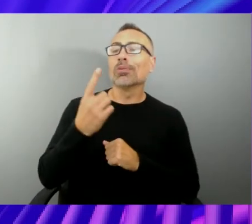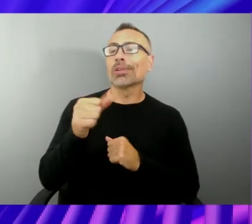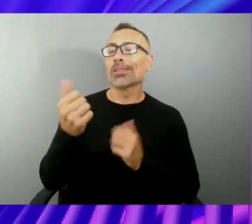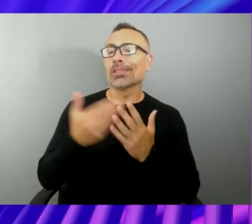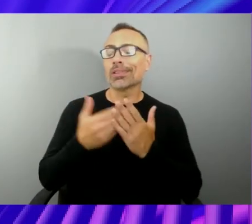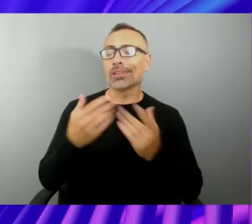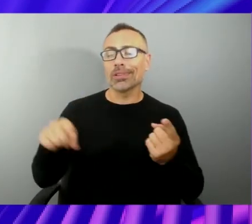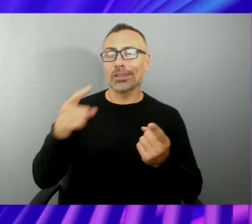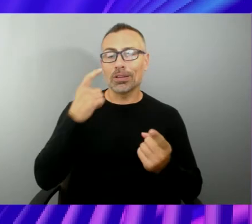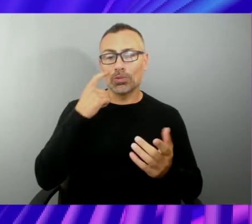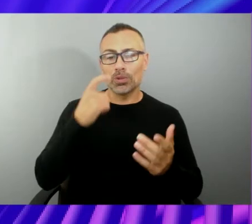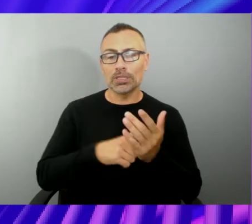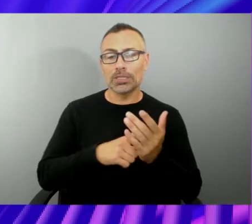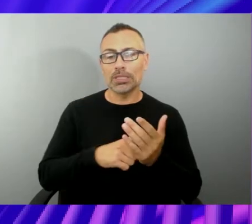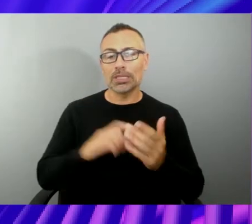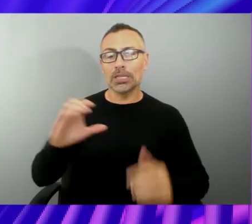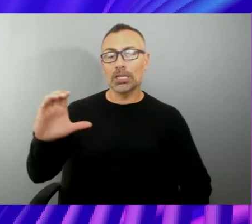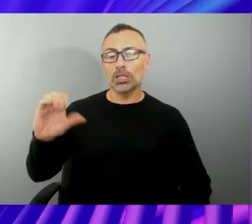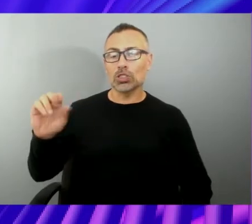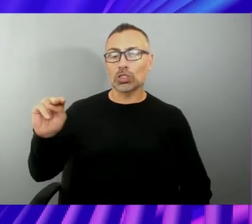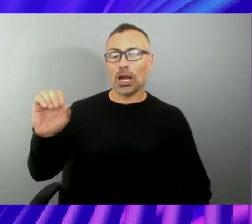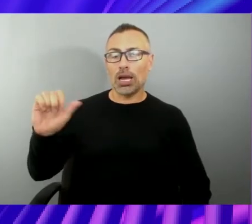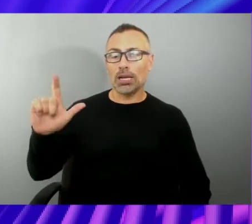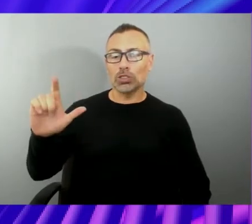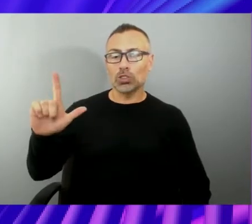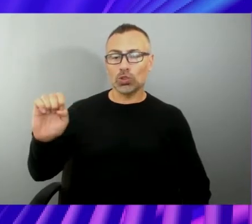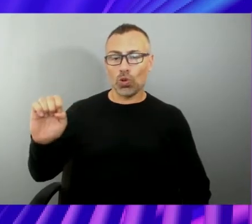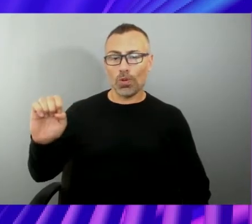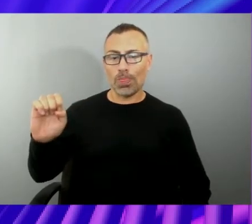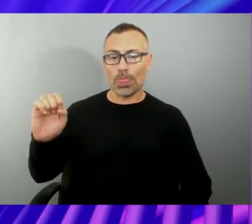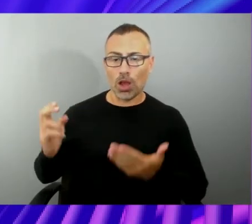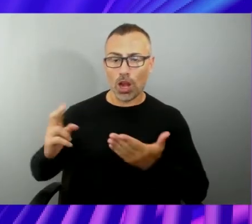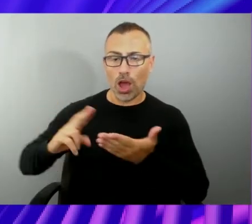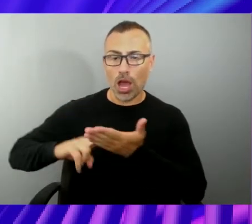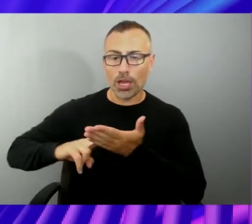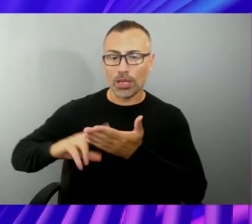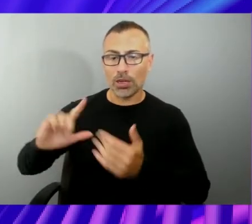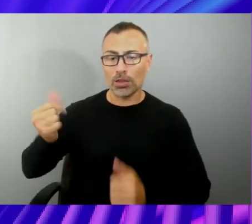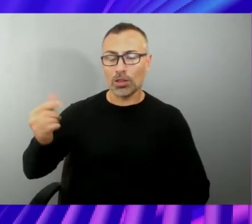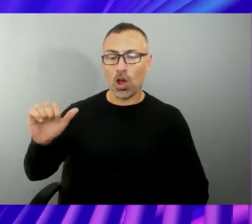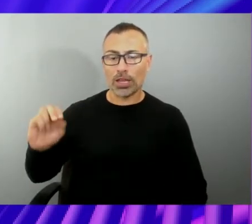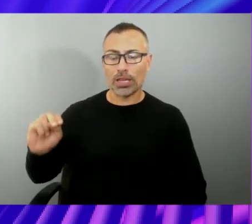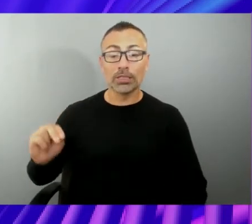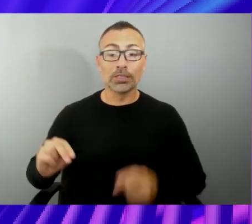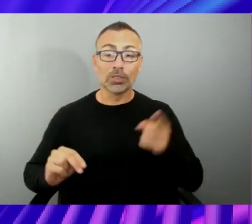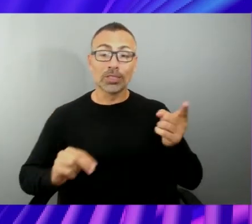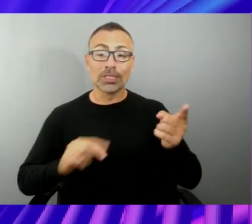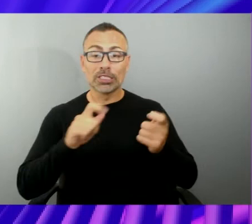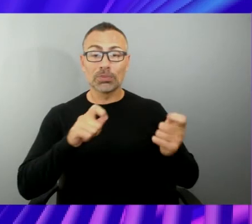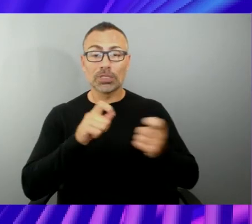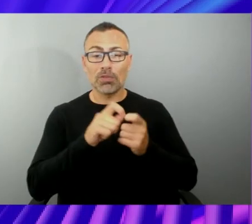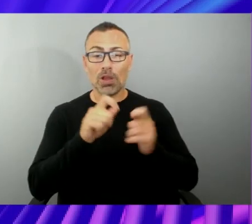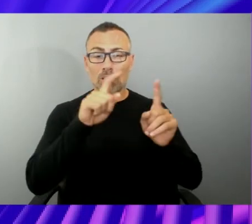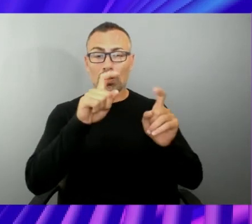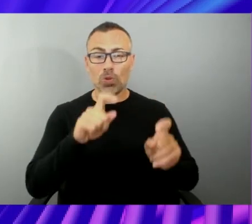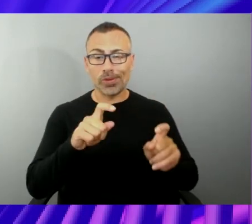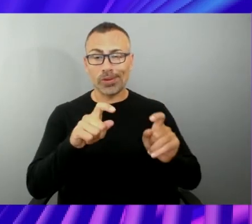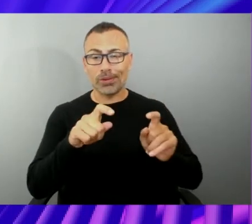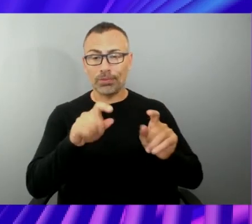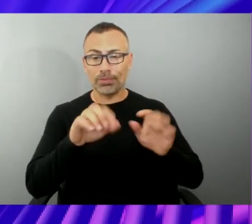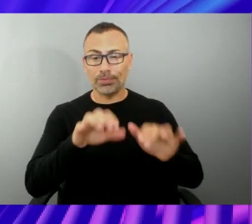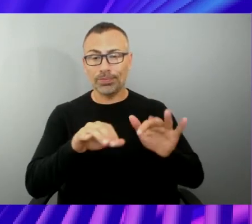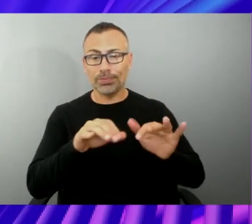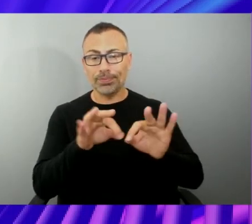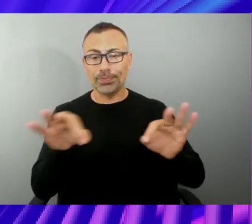console login. So I'm going to issue this particular query here. Yeah, so actually, let's remove